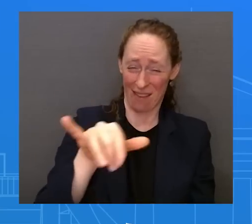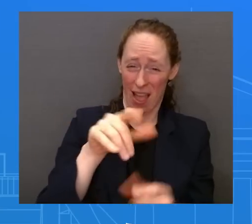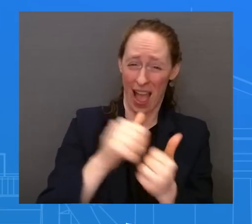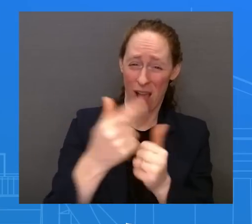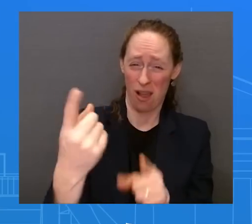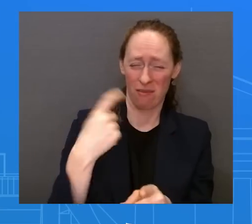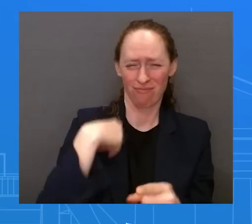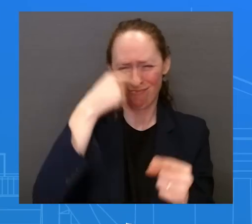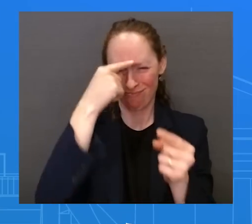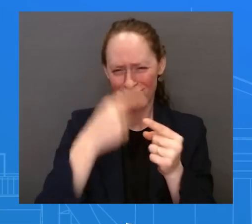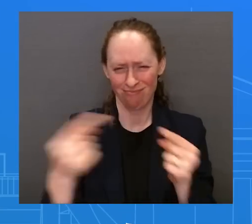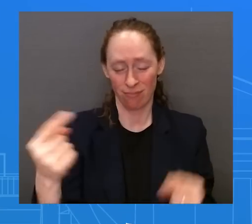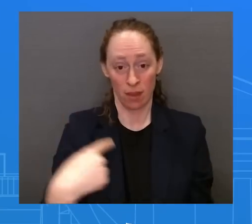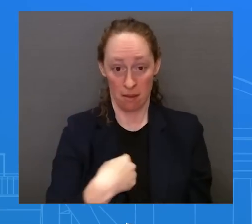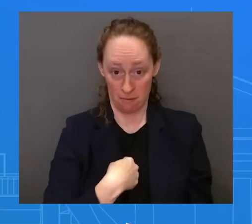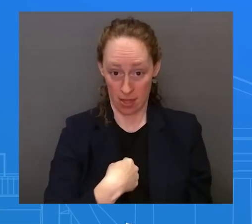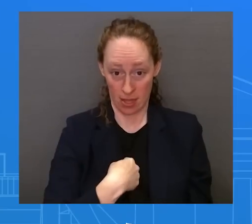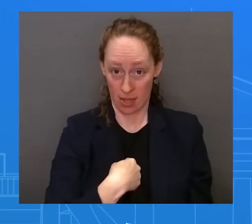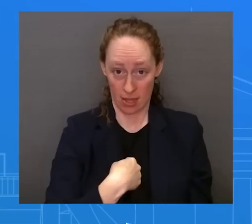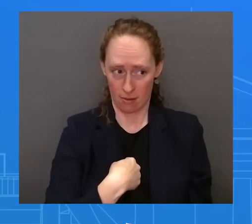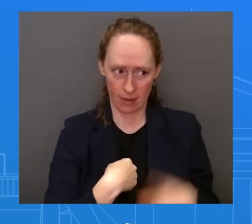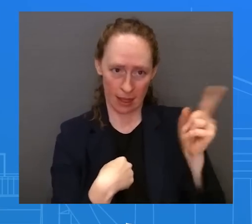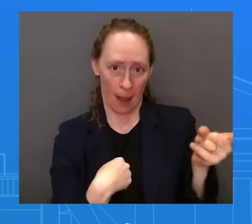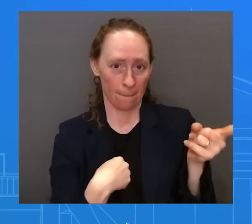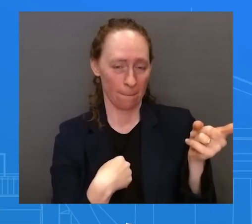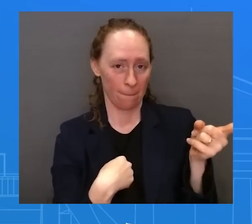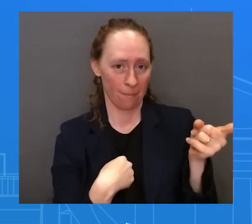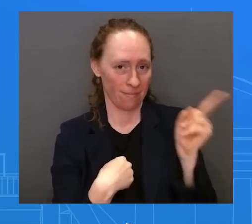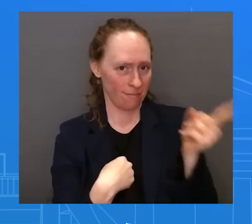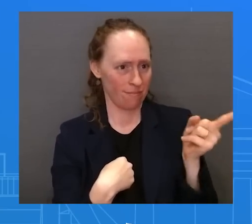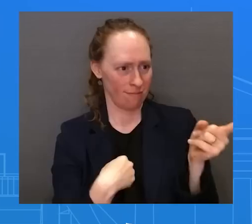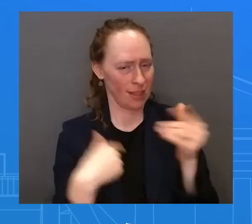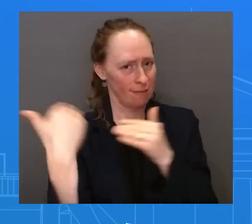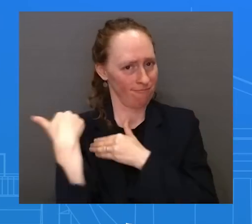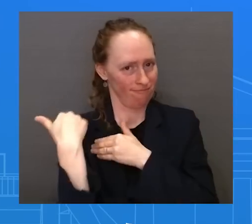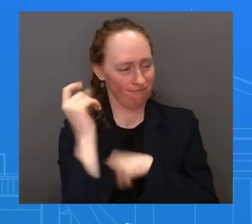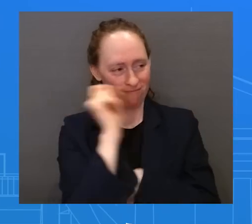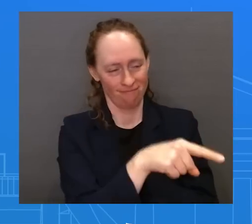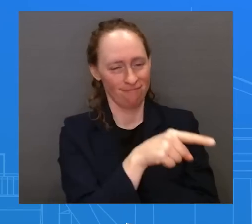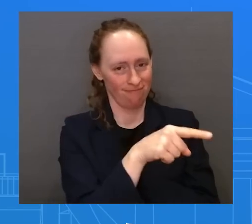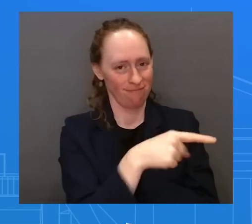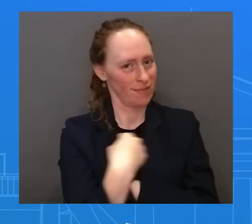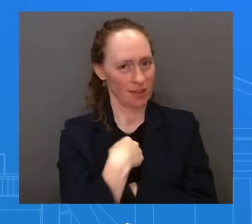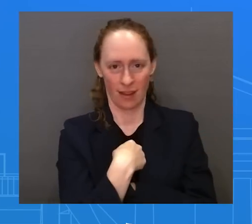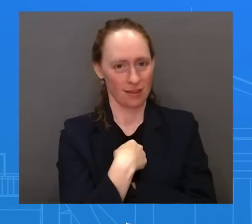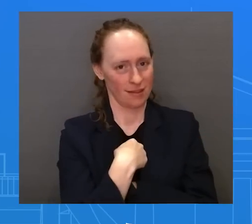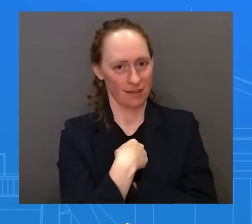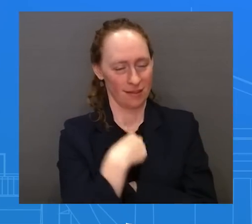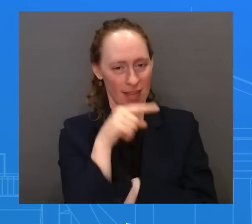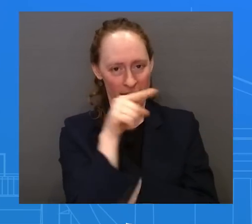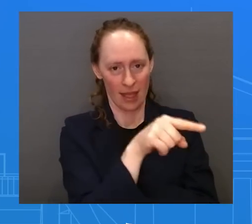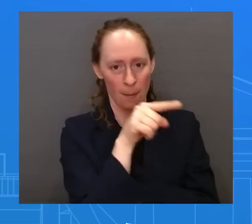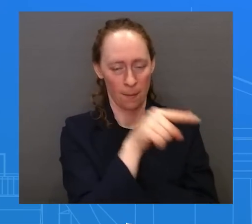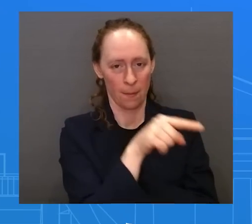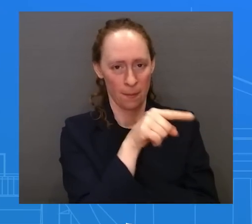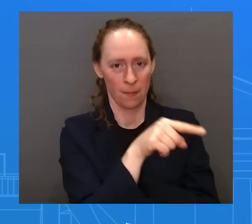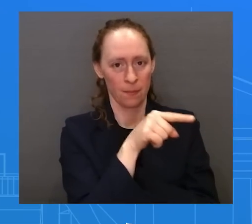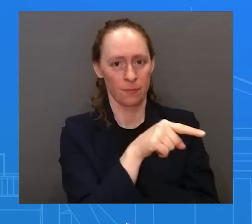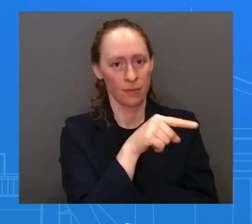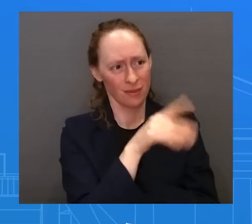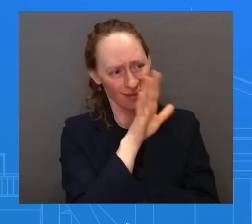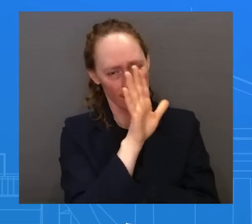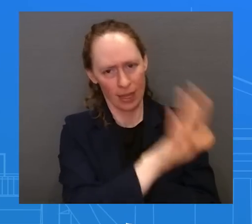is on Congress to get this done this is their responsibility their constitutional responsibility to get this done